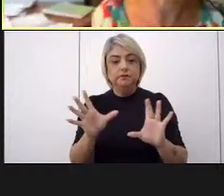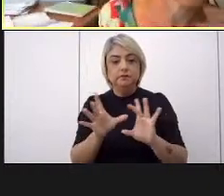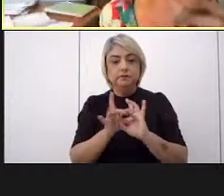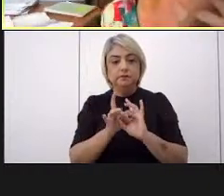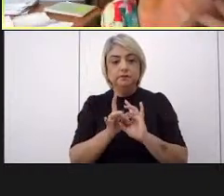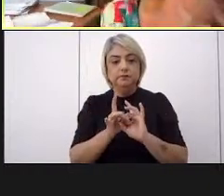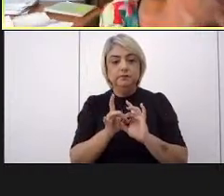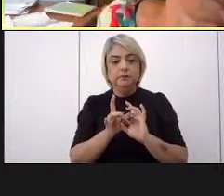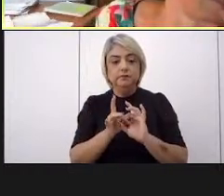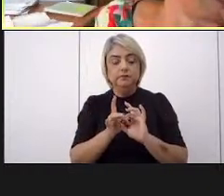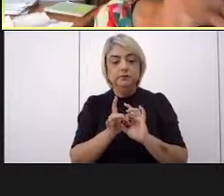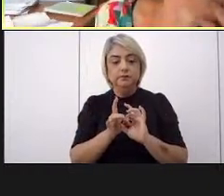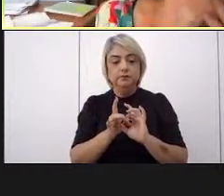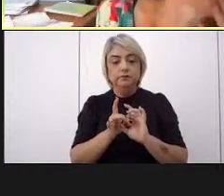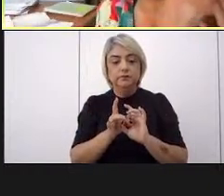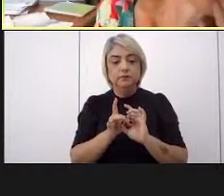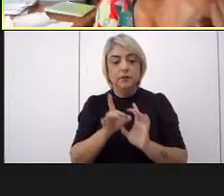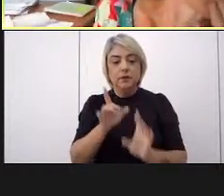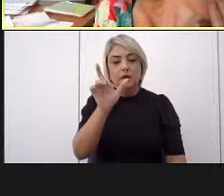International